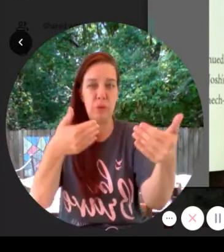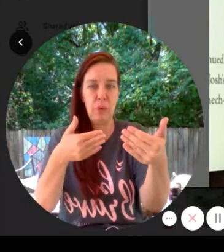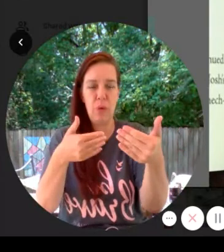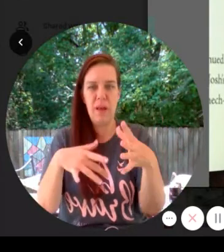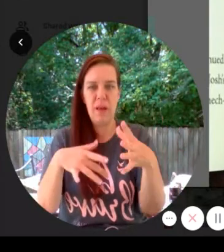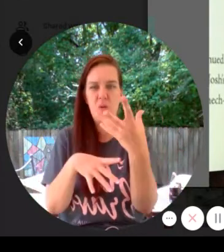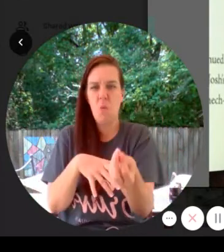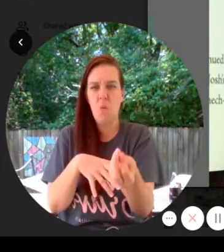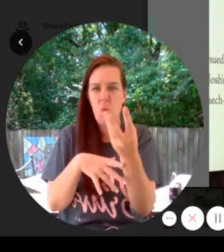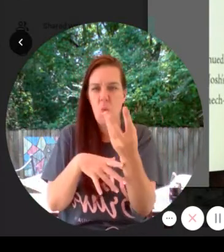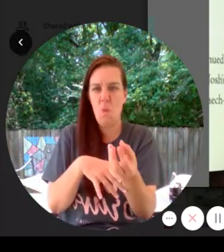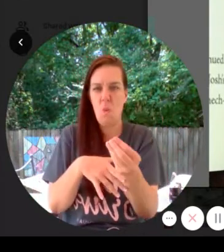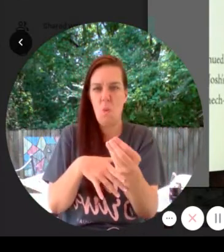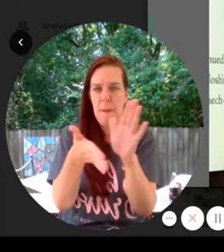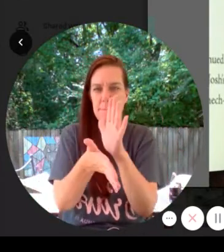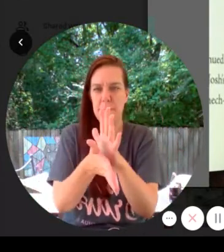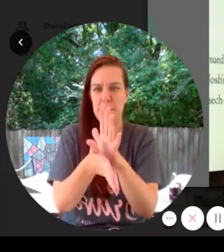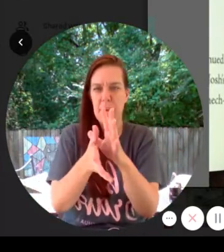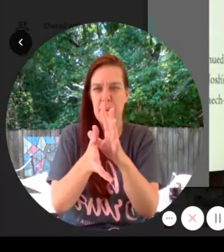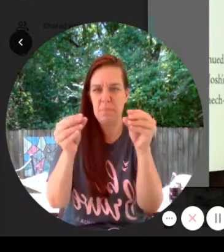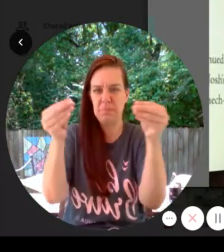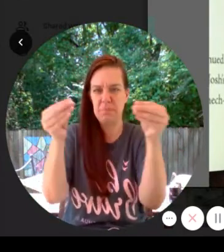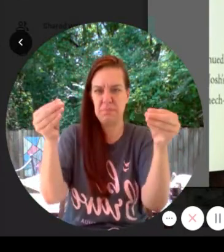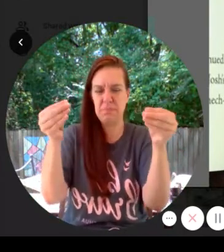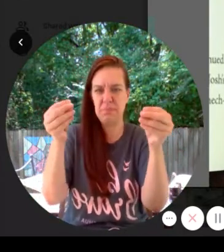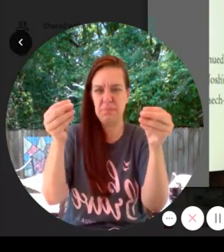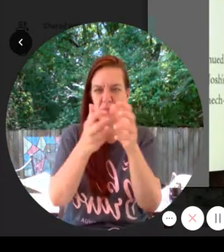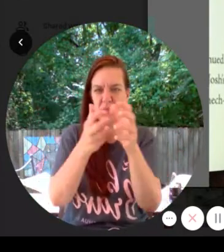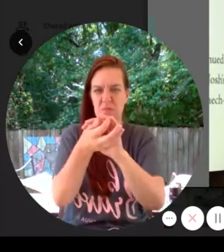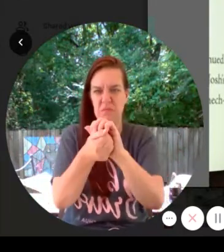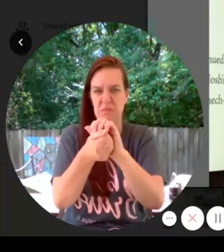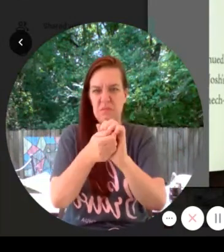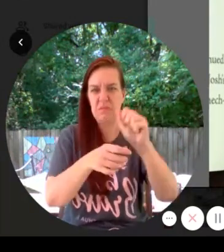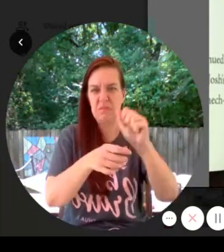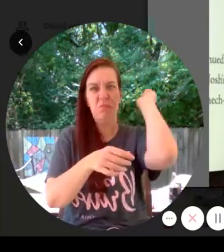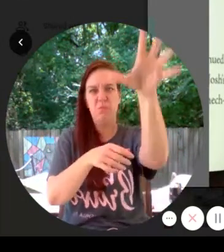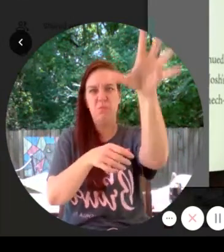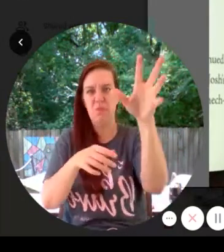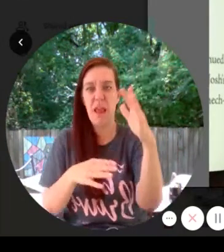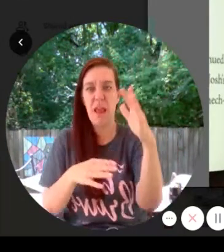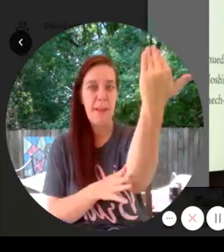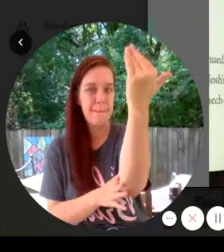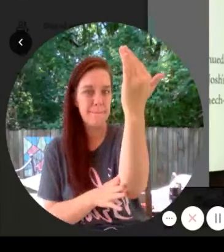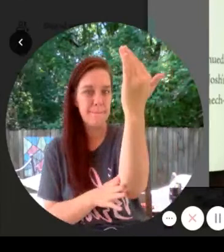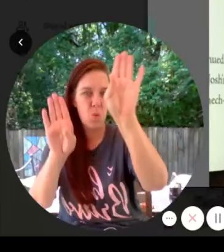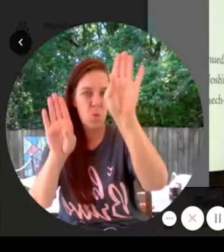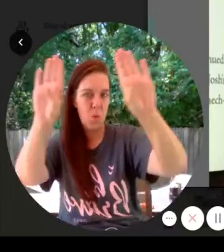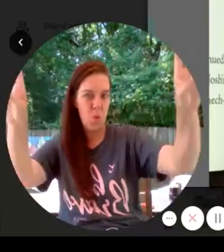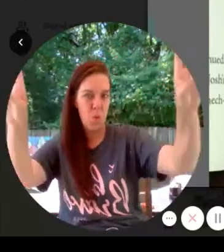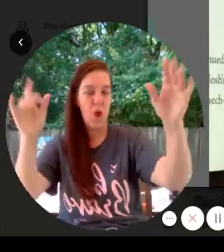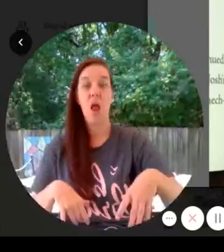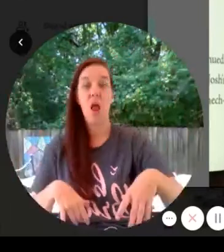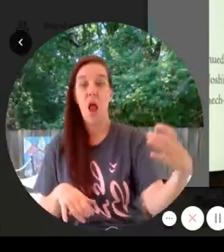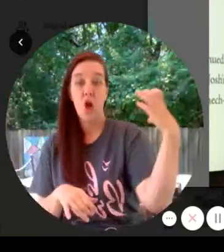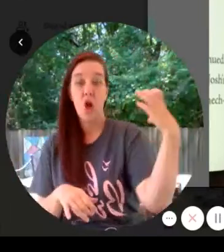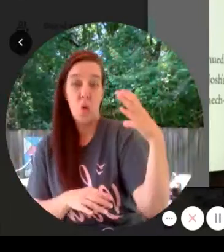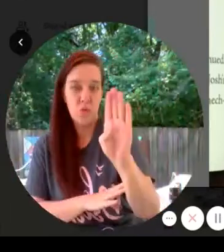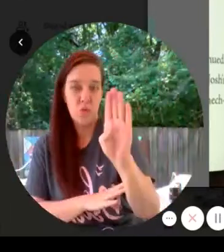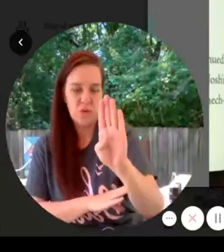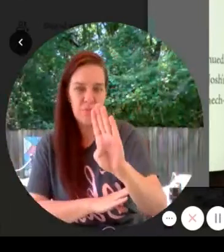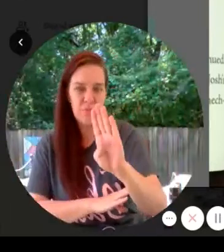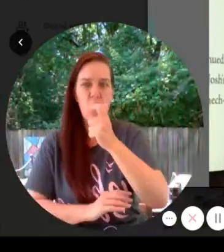towels at a big mirror on the wall. Coach B started blowing his